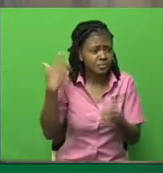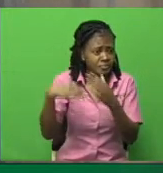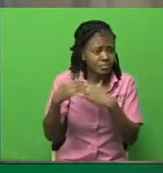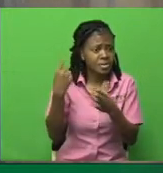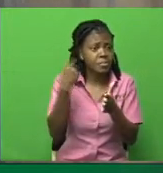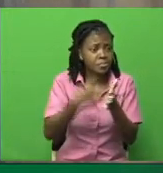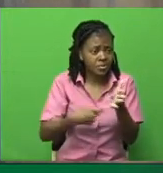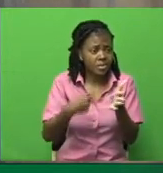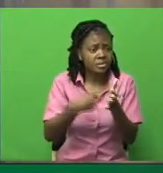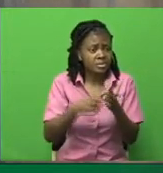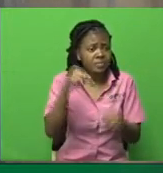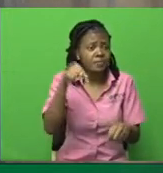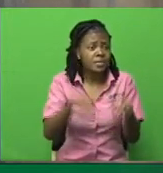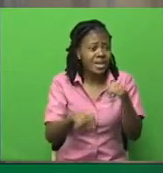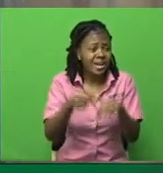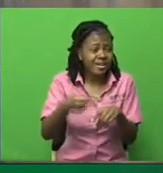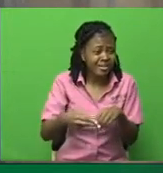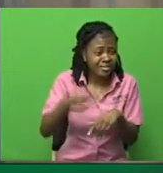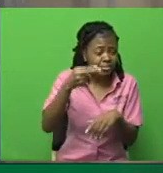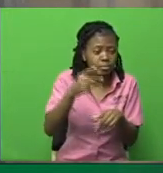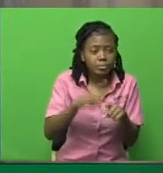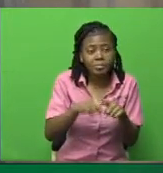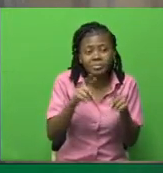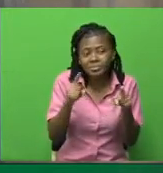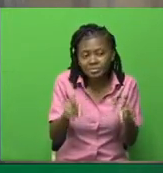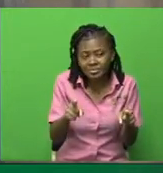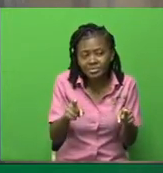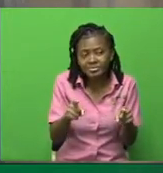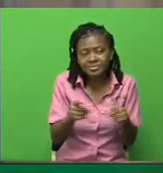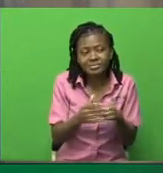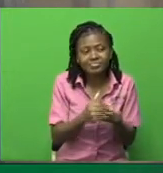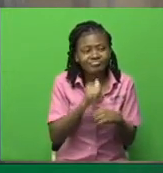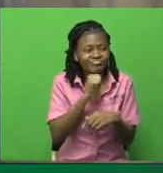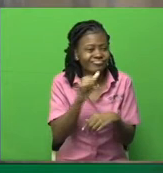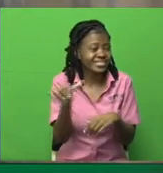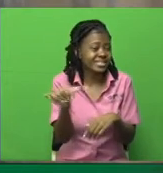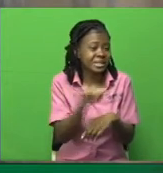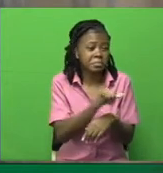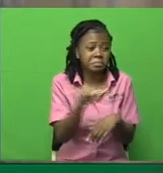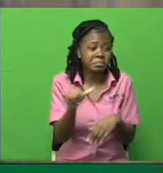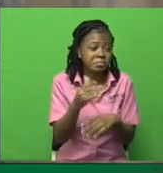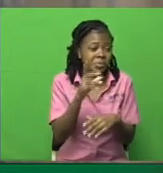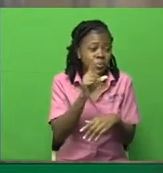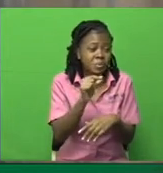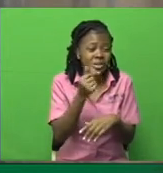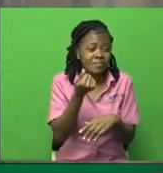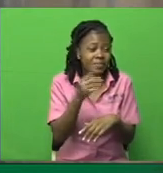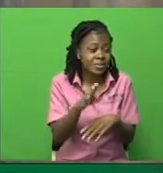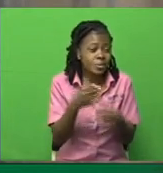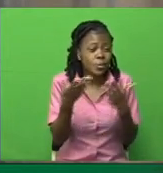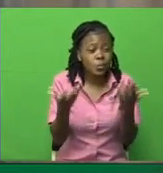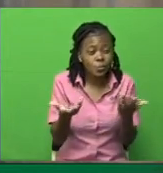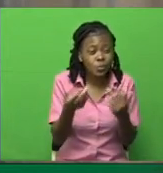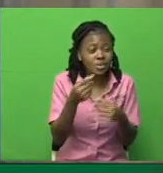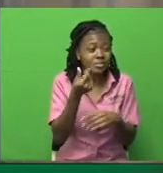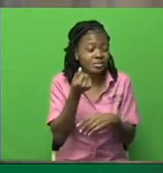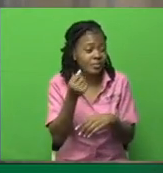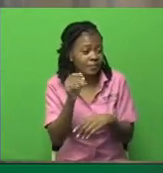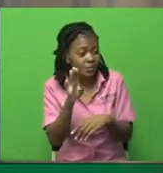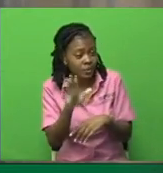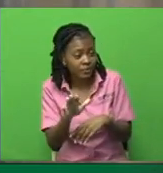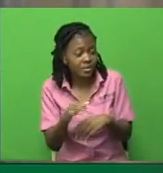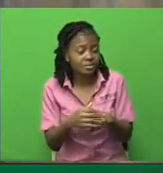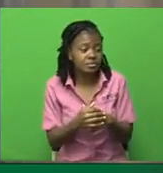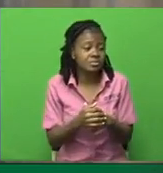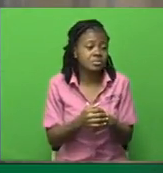revenue is not back to 2014 or 2015 levels the minister based the budget on an oil